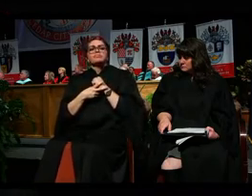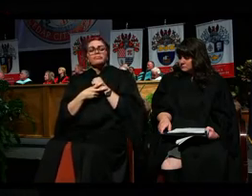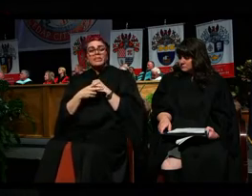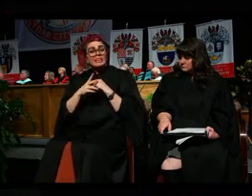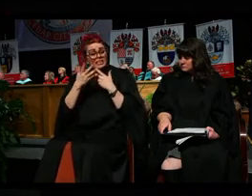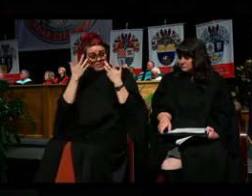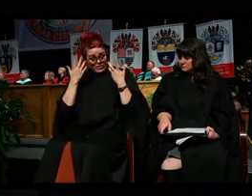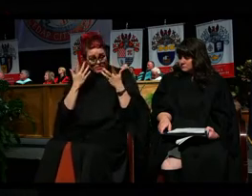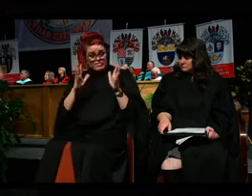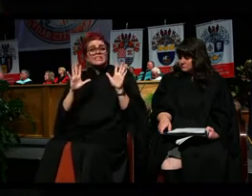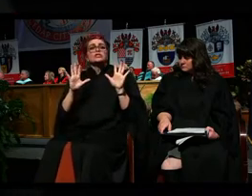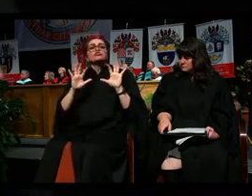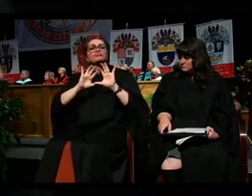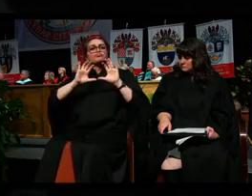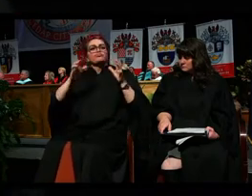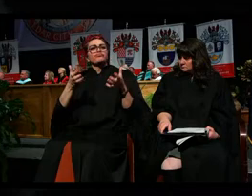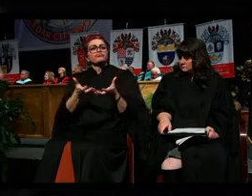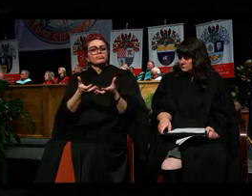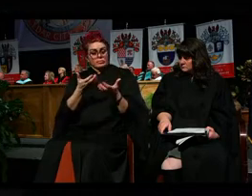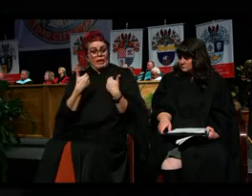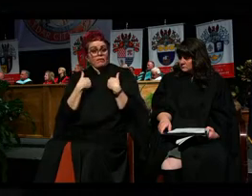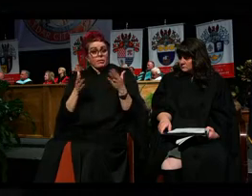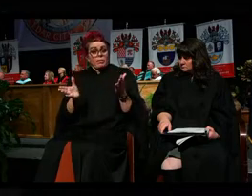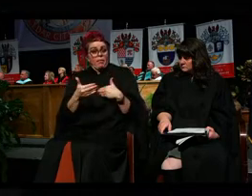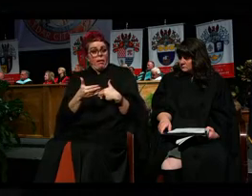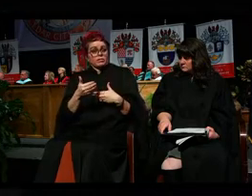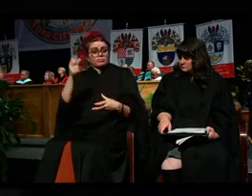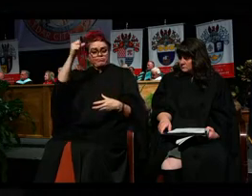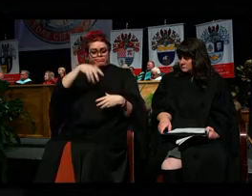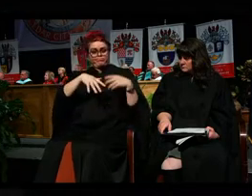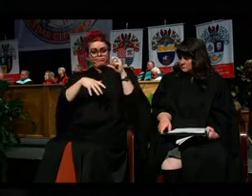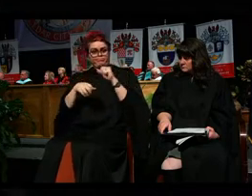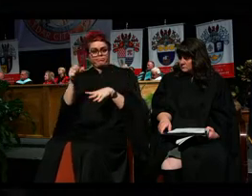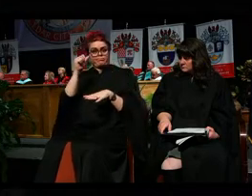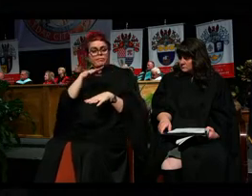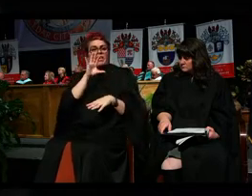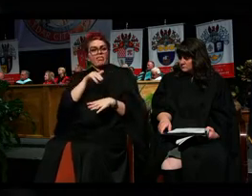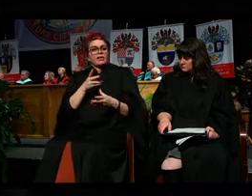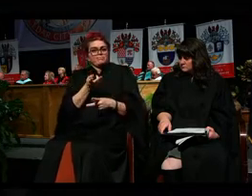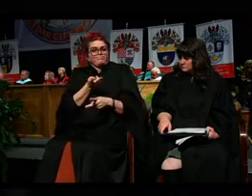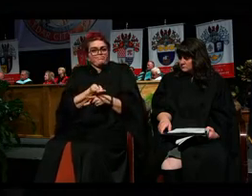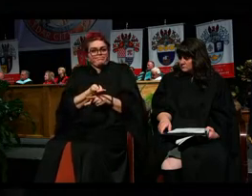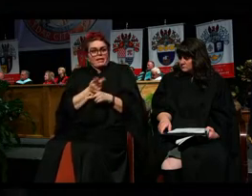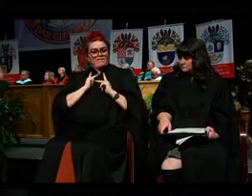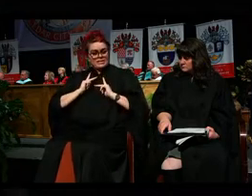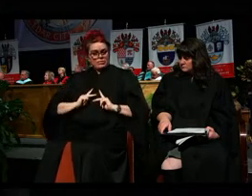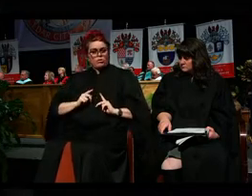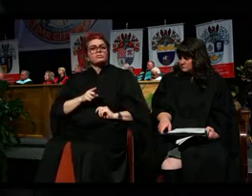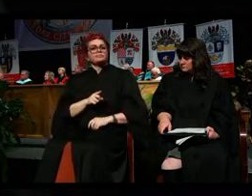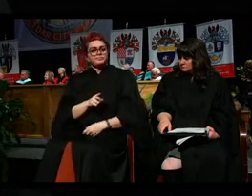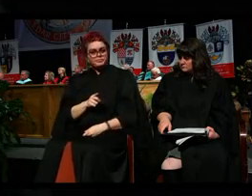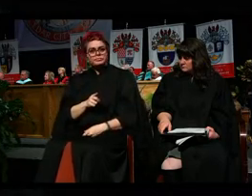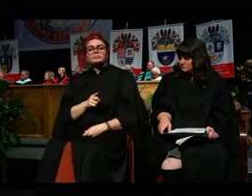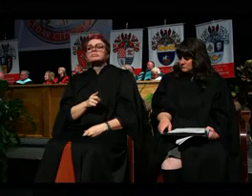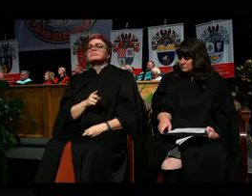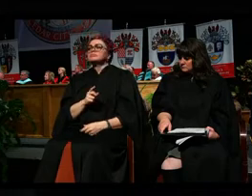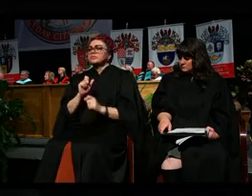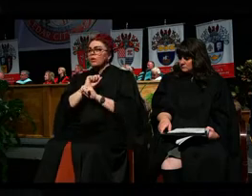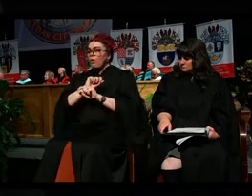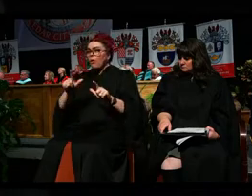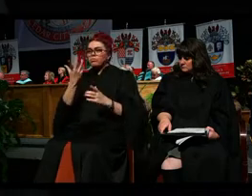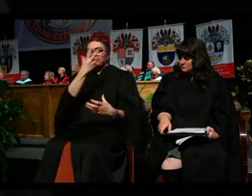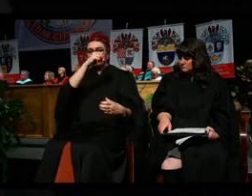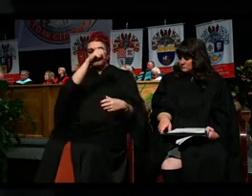end of it, he actually had a box. This repository was physical. He put it all